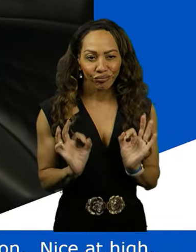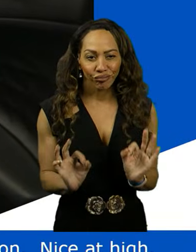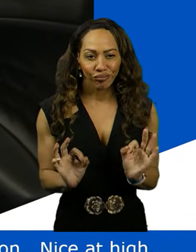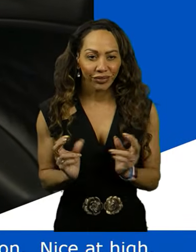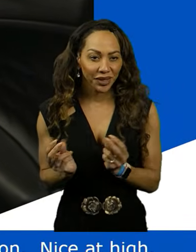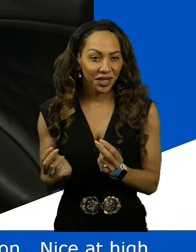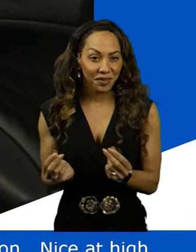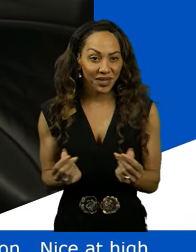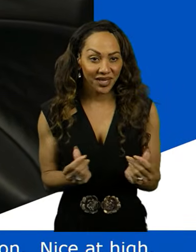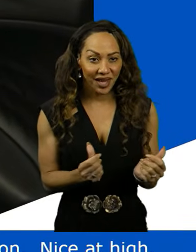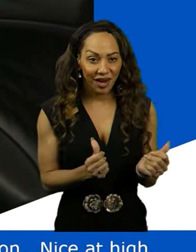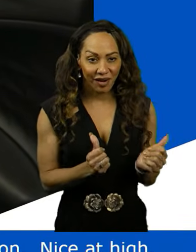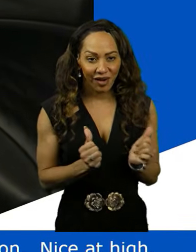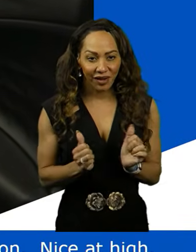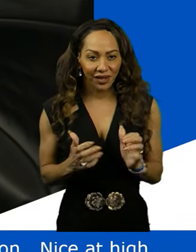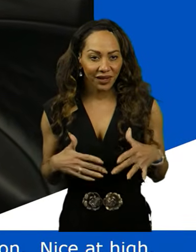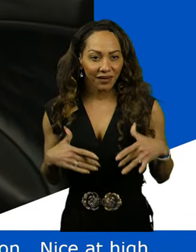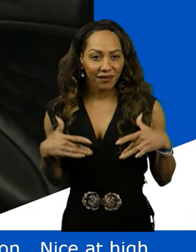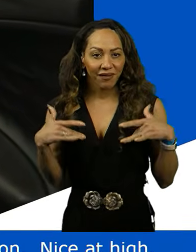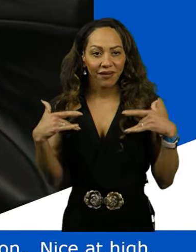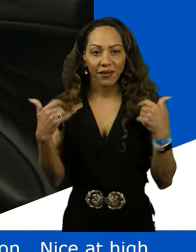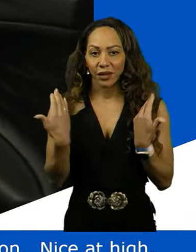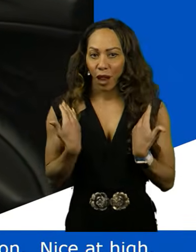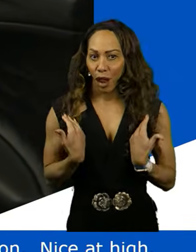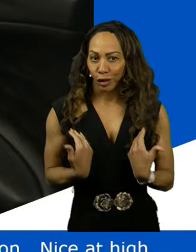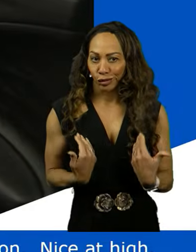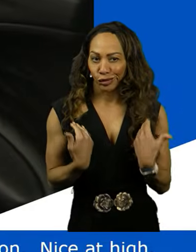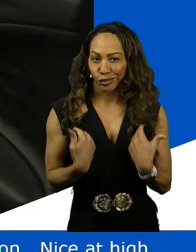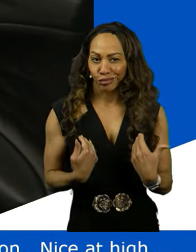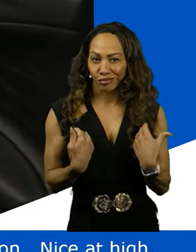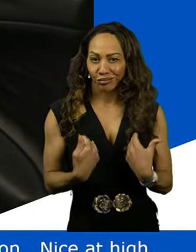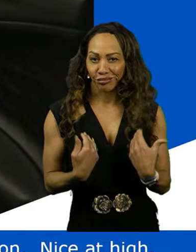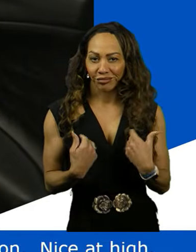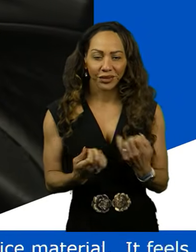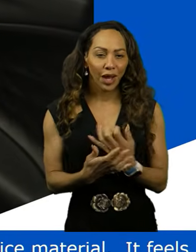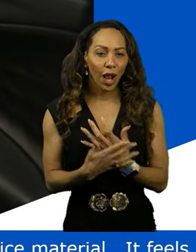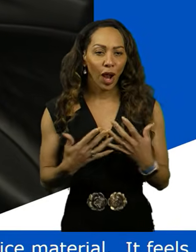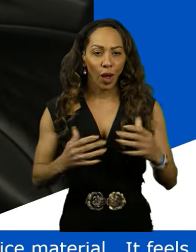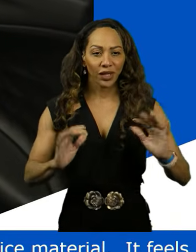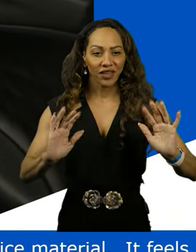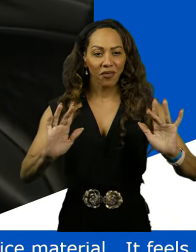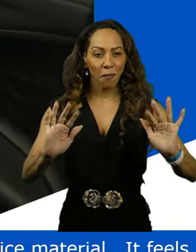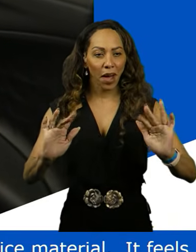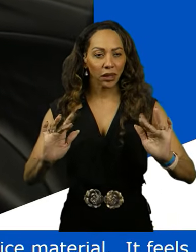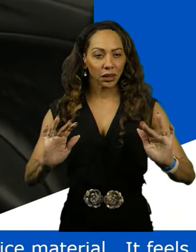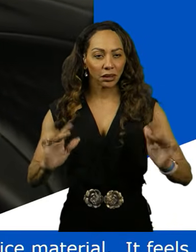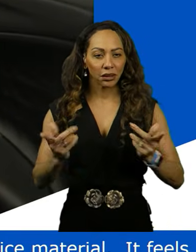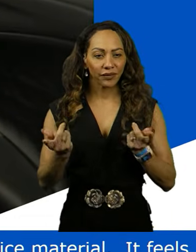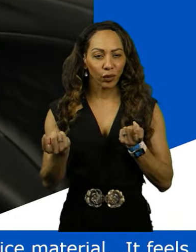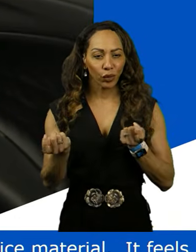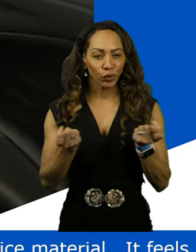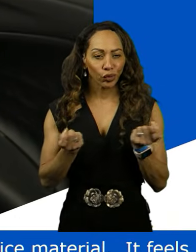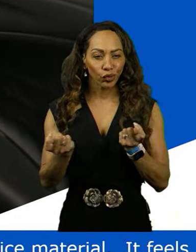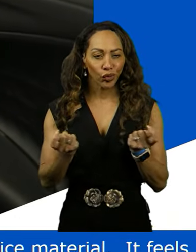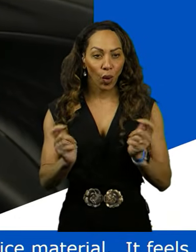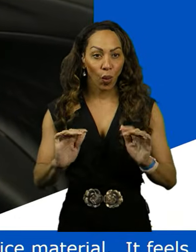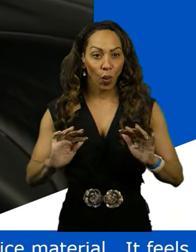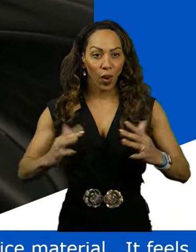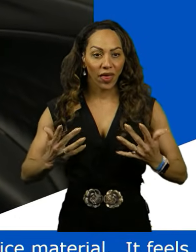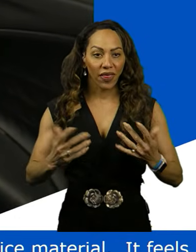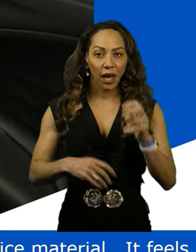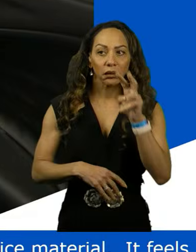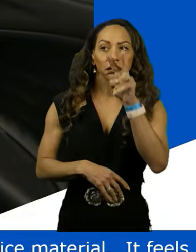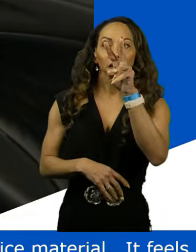feels every inch the luxury car. Got lots of buttons on the steering wheel so you can control things without taking your eyes off the road.